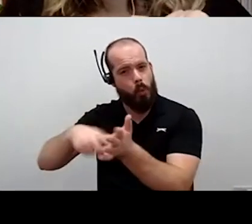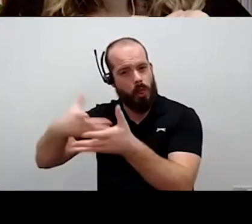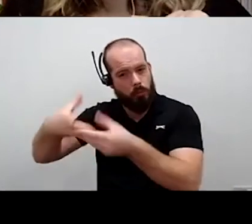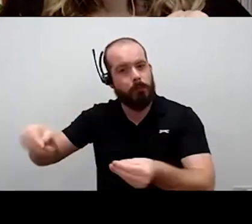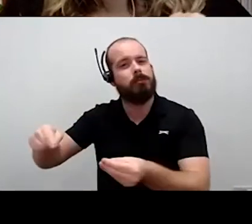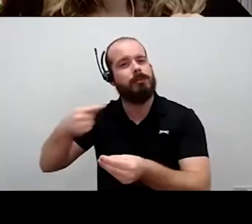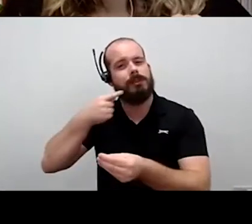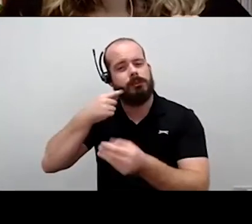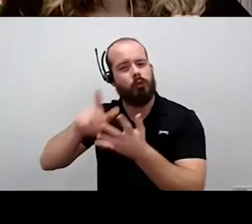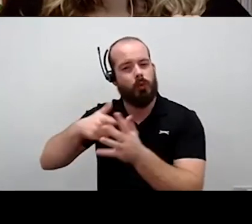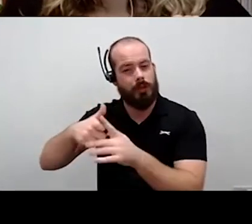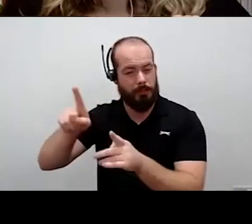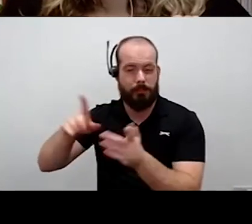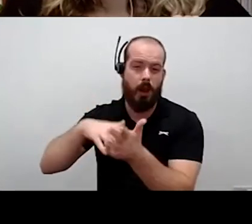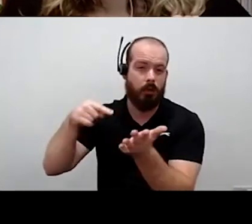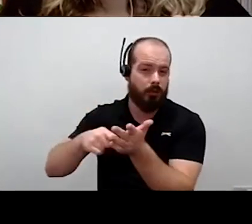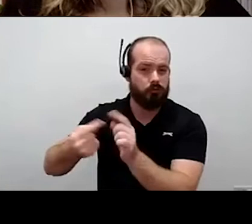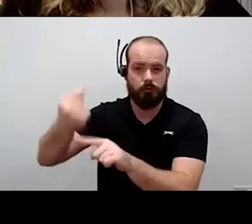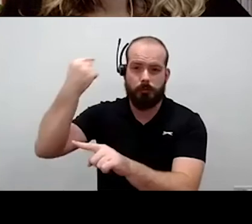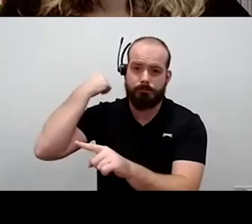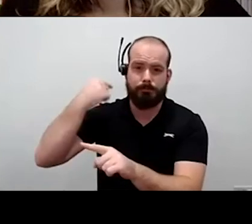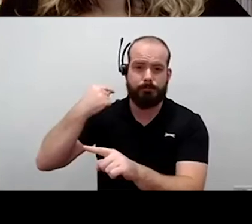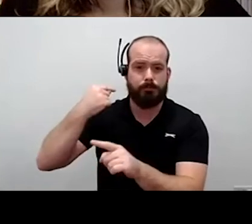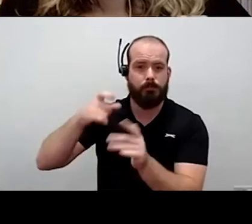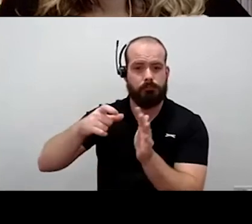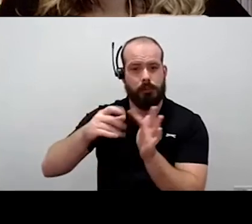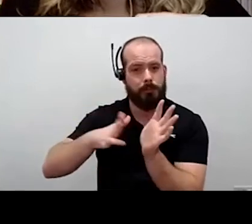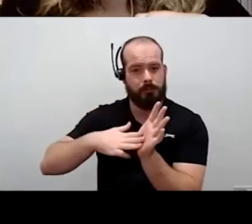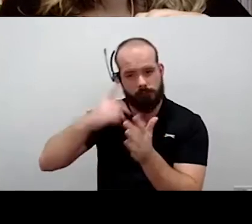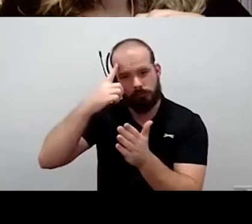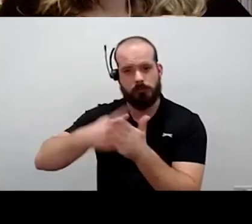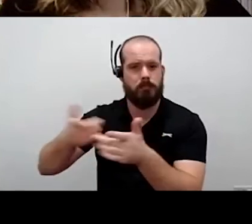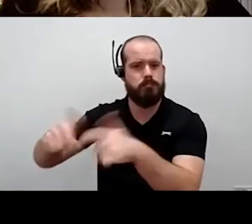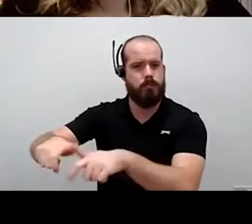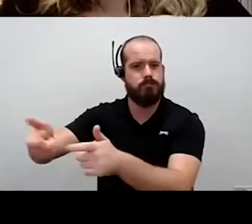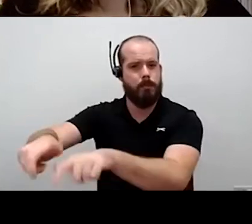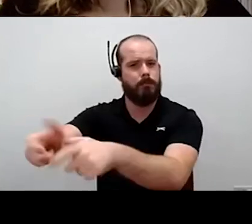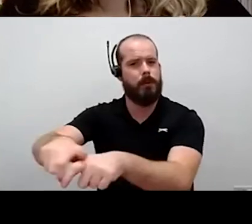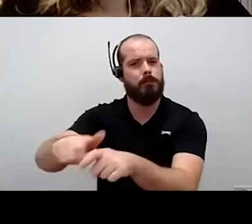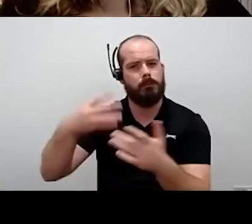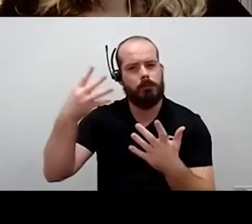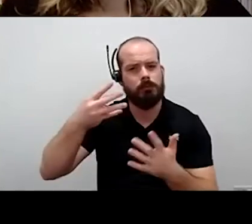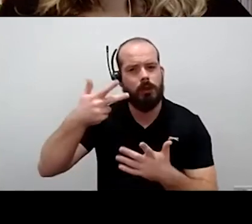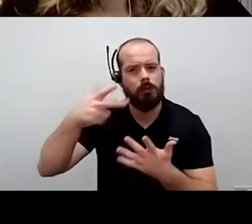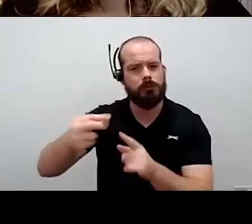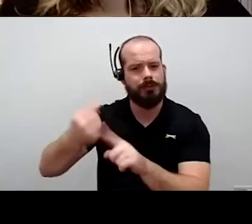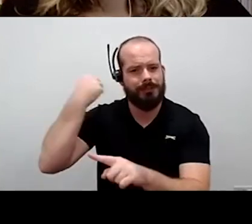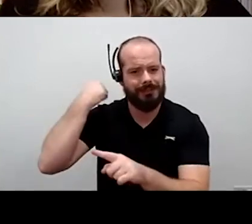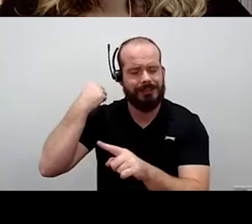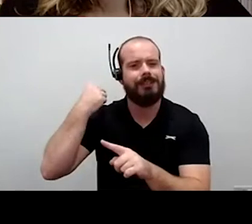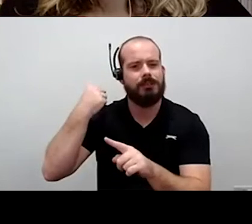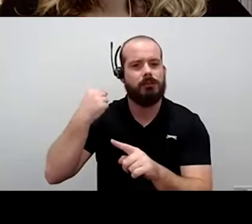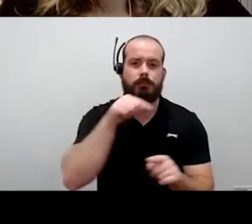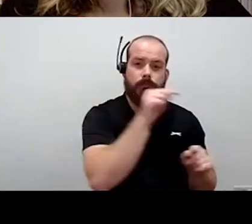of Thatcherism and a much harder, okay, we just closed the mines in the 80s, where we just went a